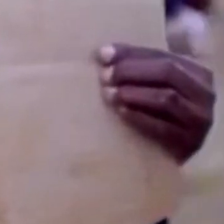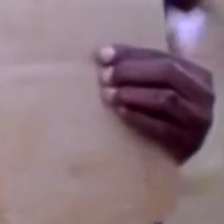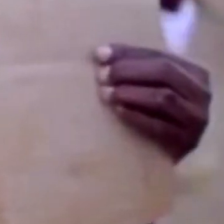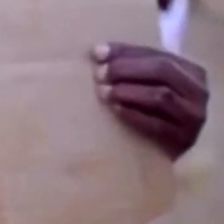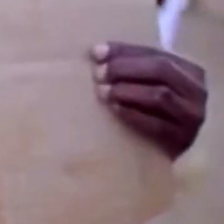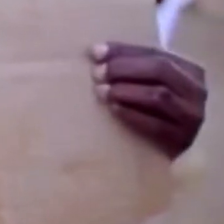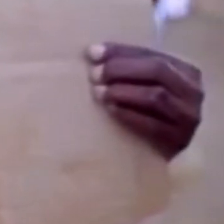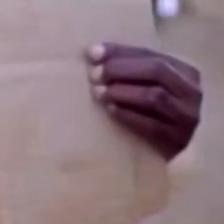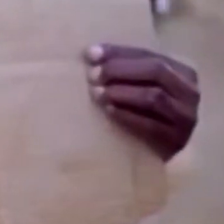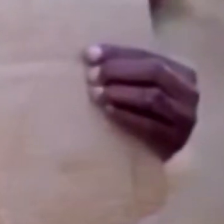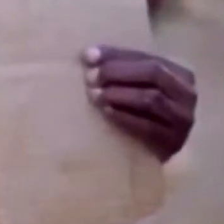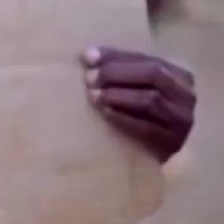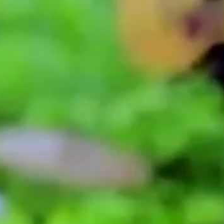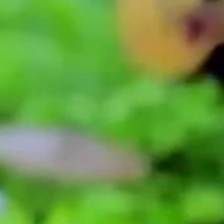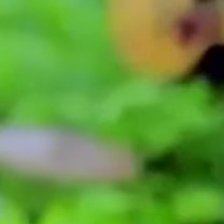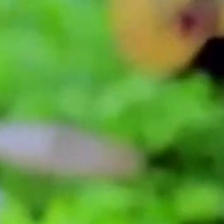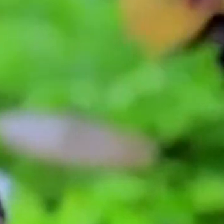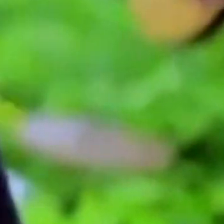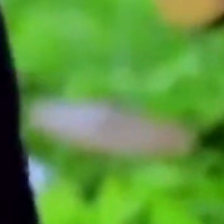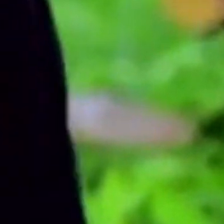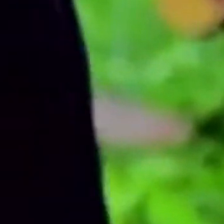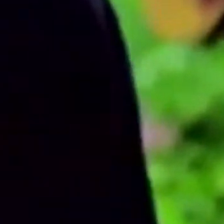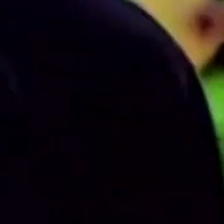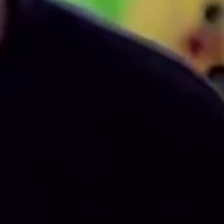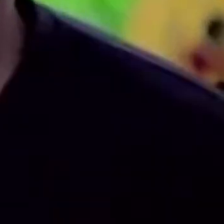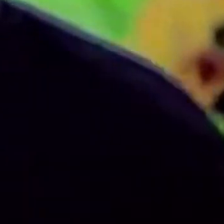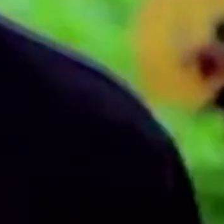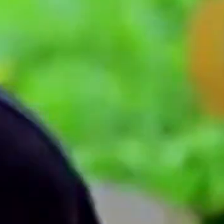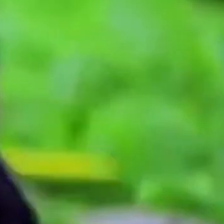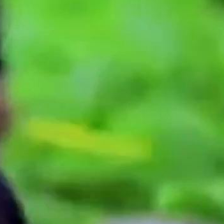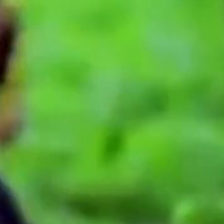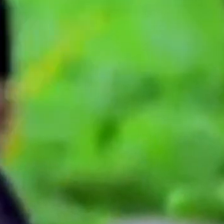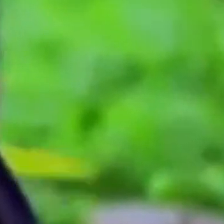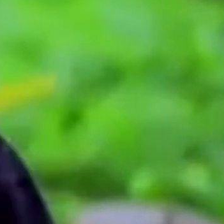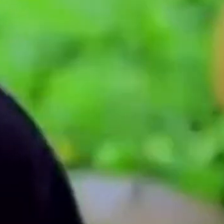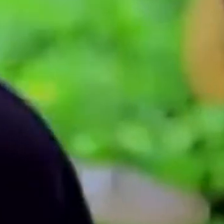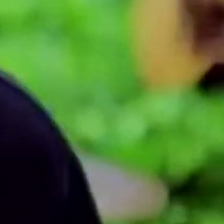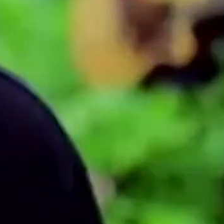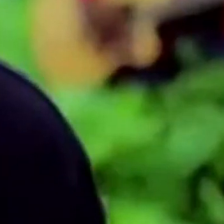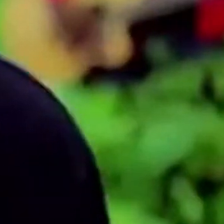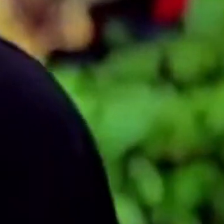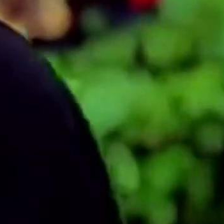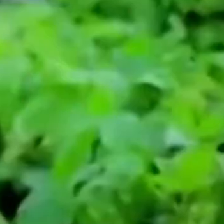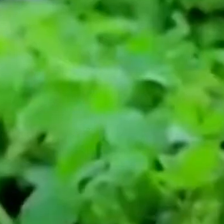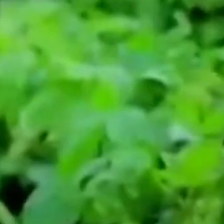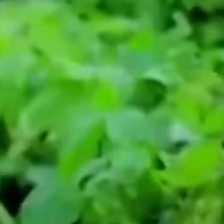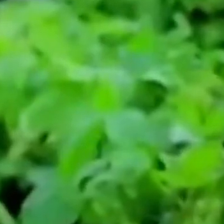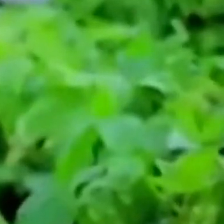Gutamani Luyando lwanu Galukanira